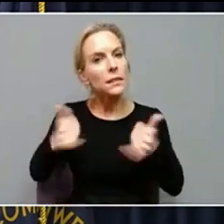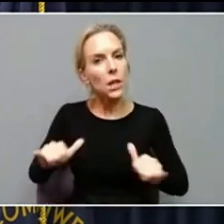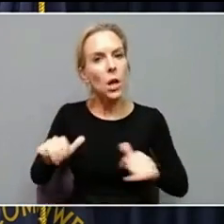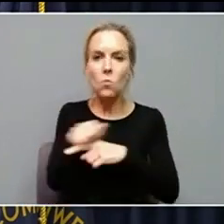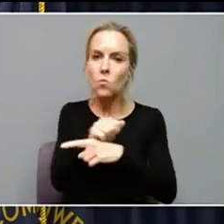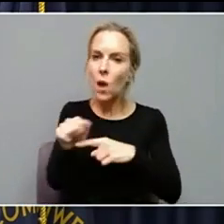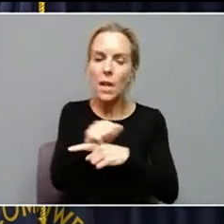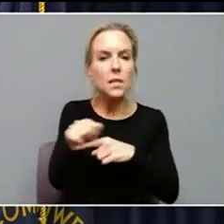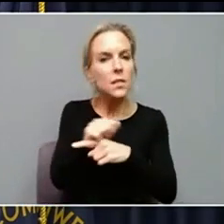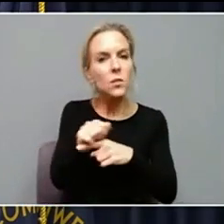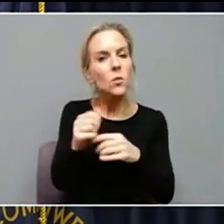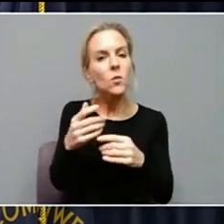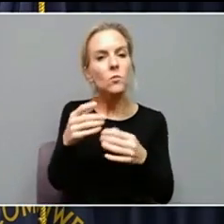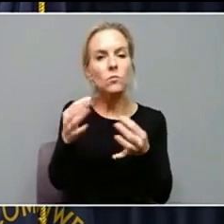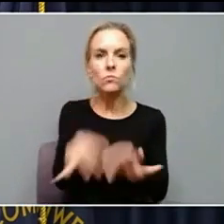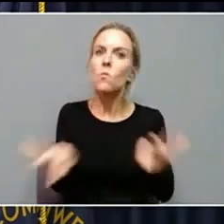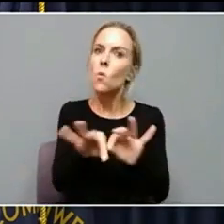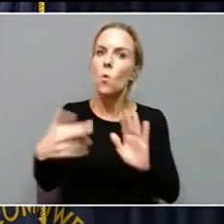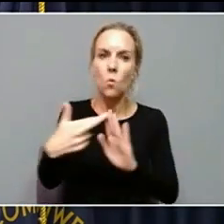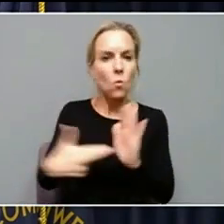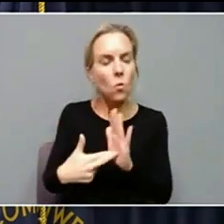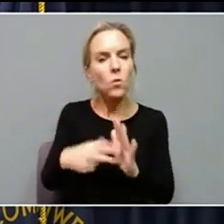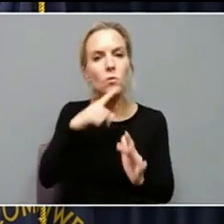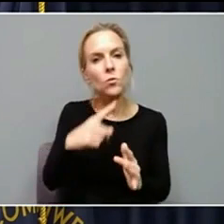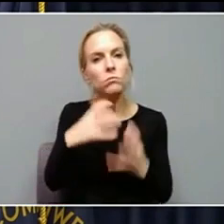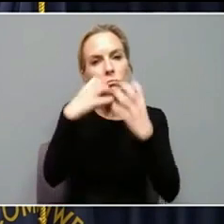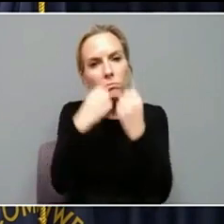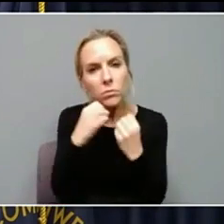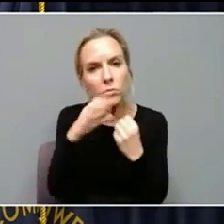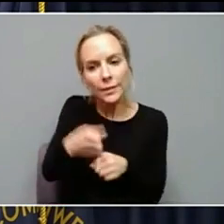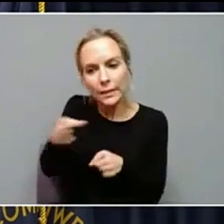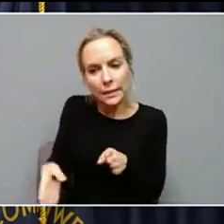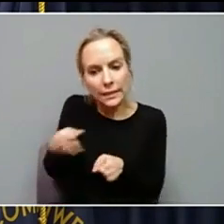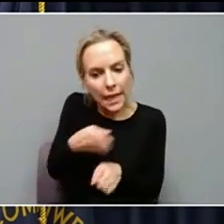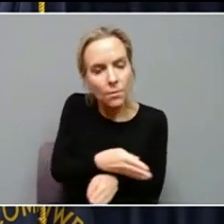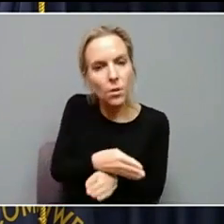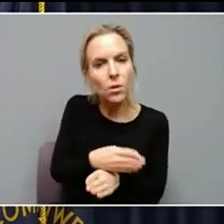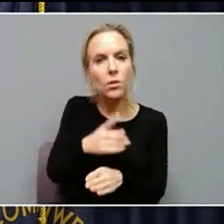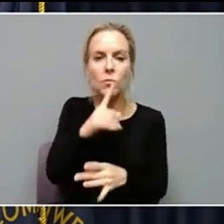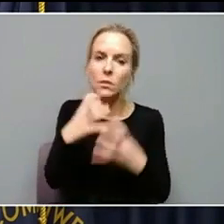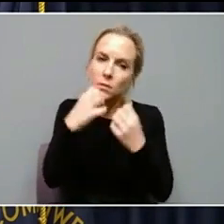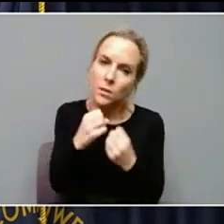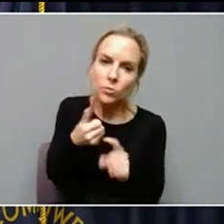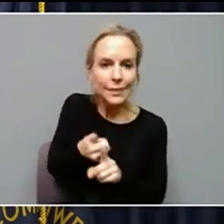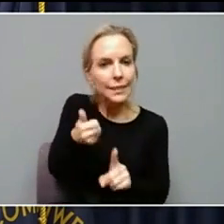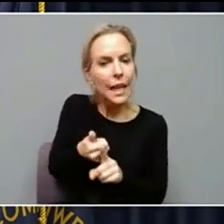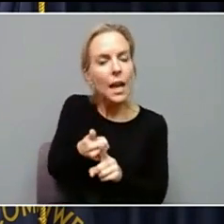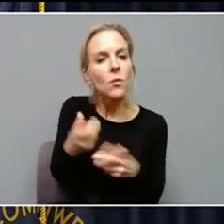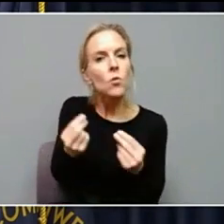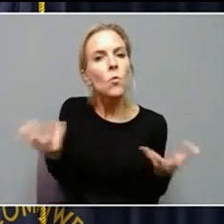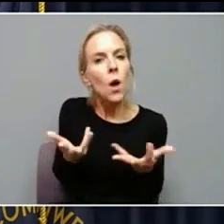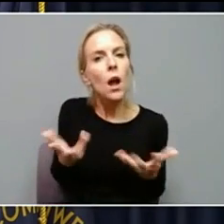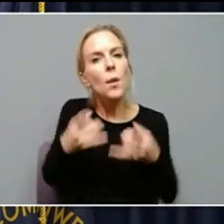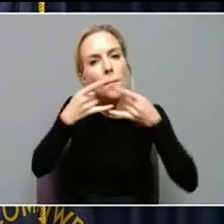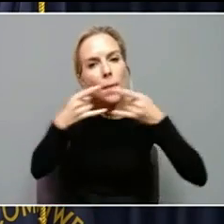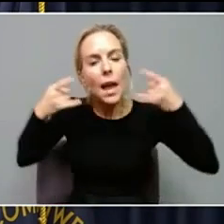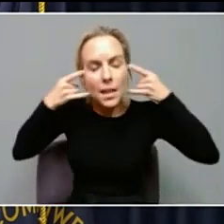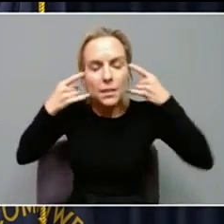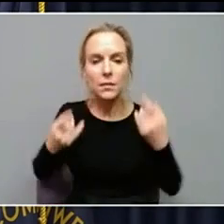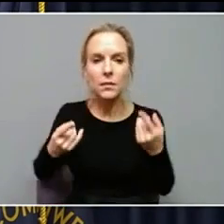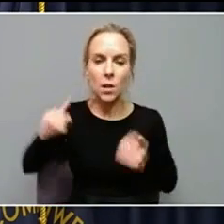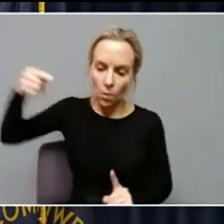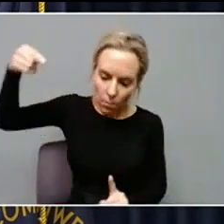neighbor as yourself, and that's to wear a mask. You know, if we boil it down and